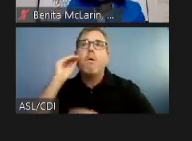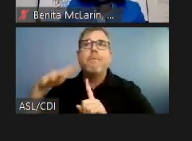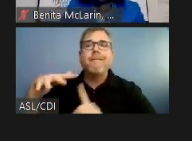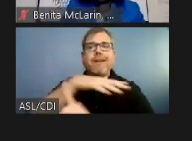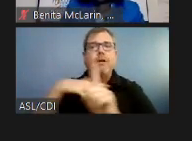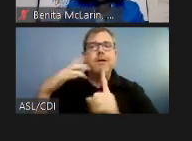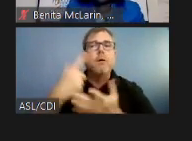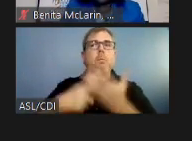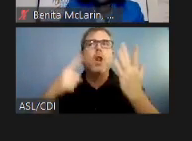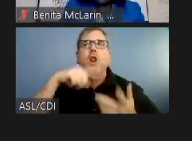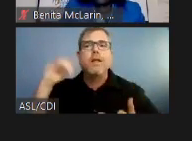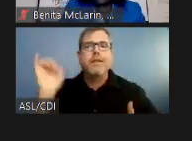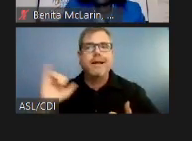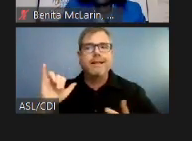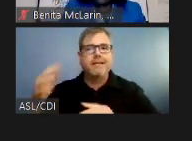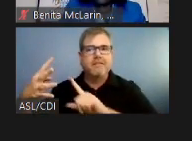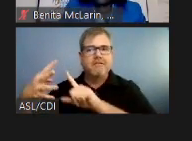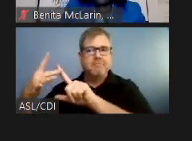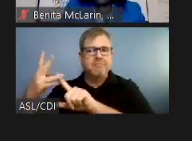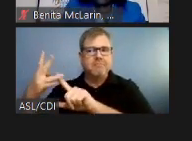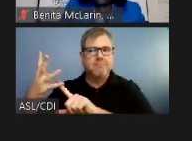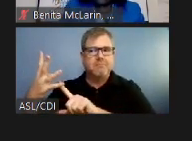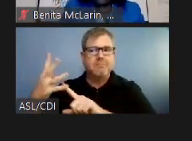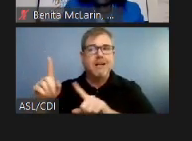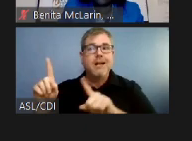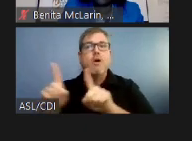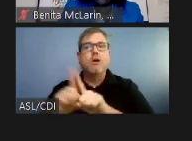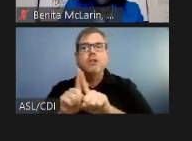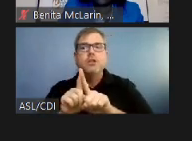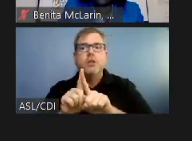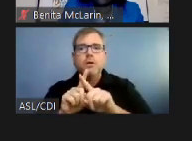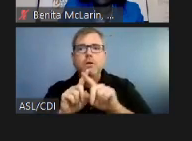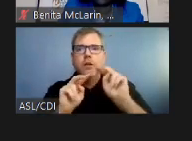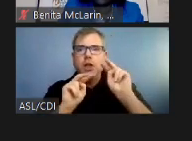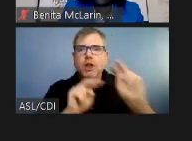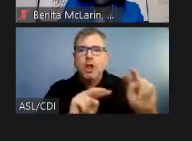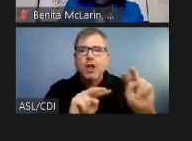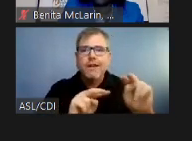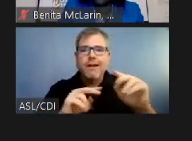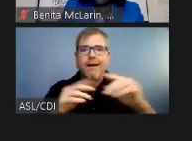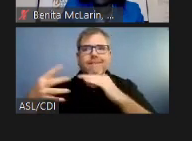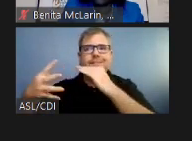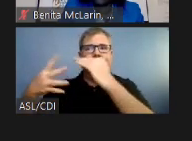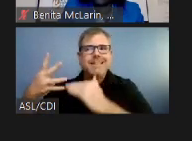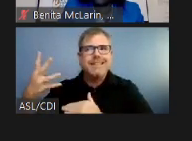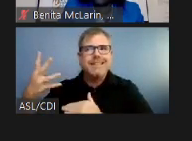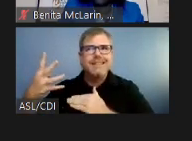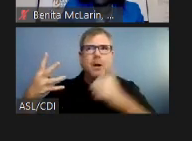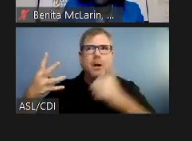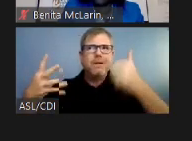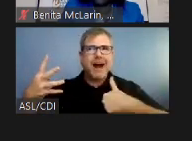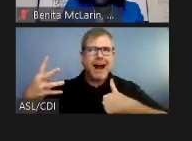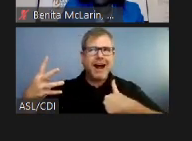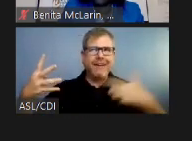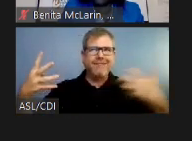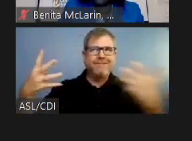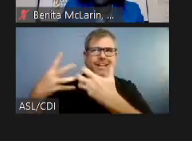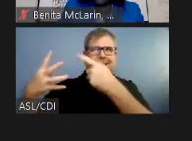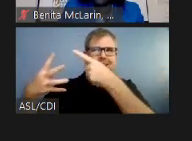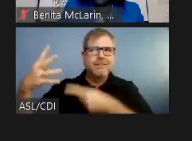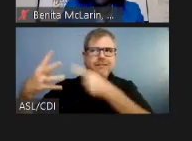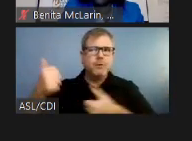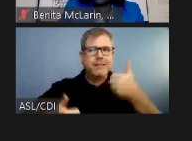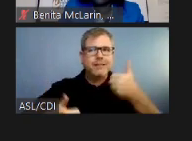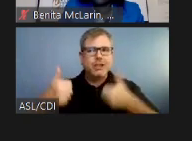qualify for based on any of those 4 factors. Is that a safe metric for people at home? Yeah, that's great, Laney. And, Yep. and I think, just to